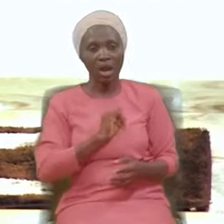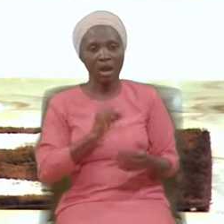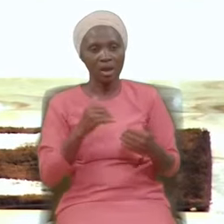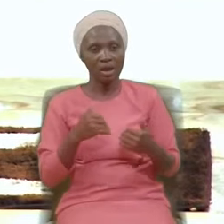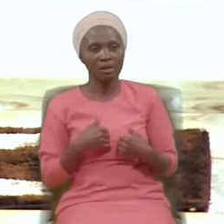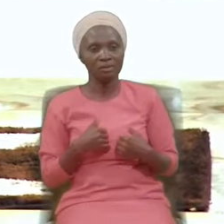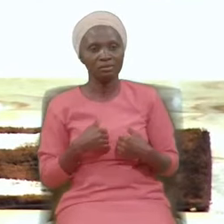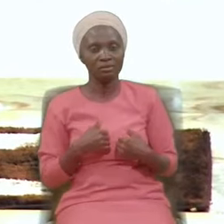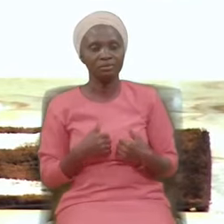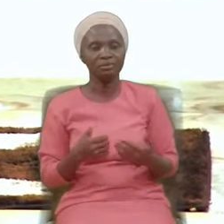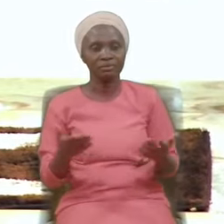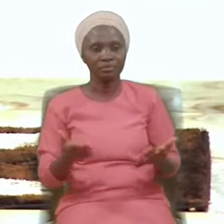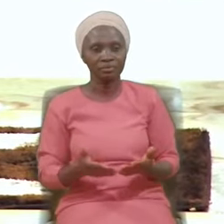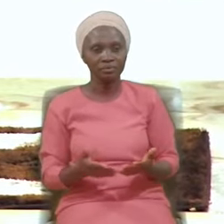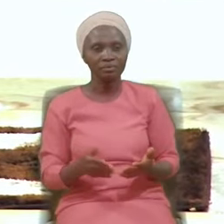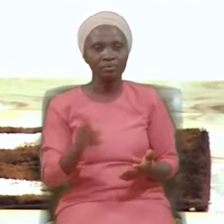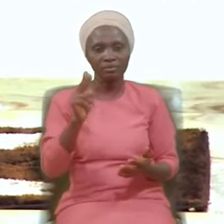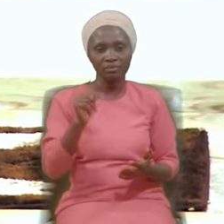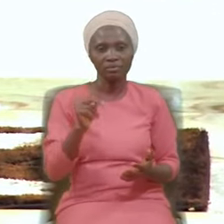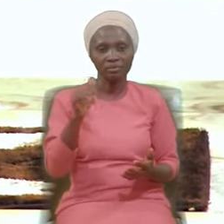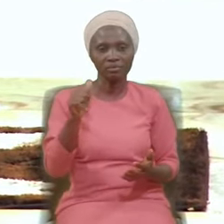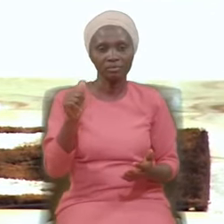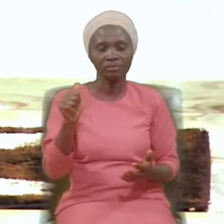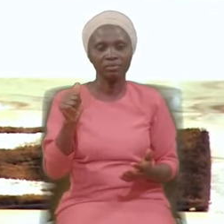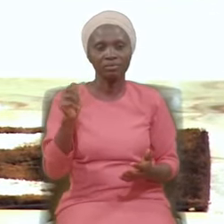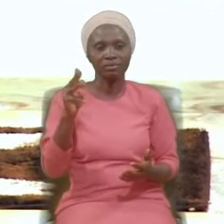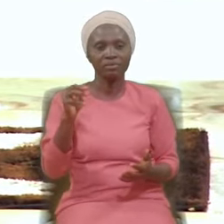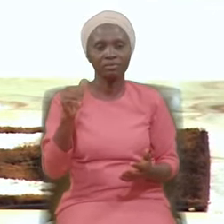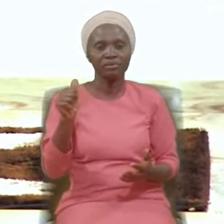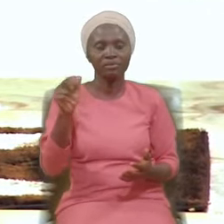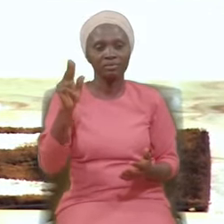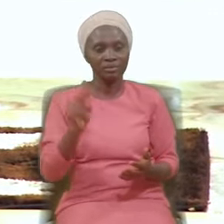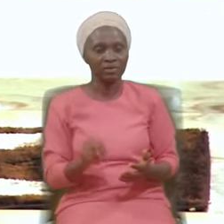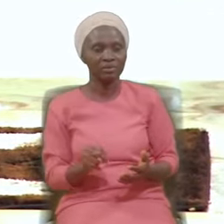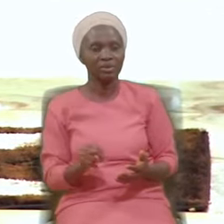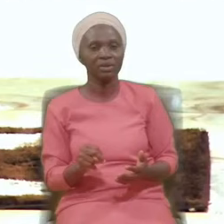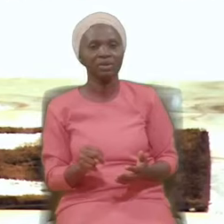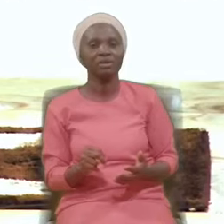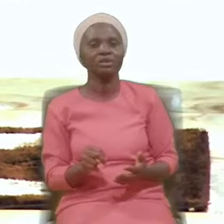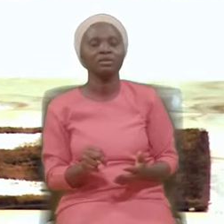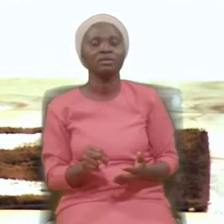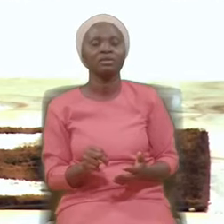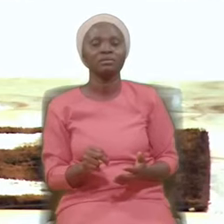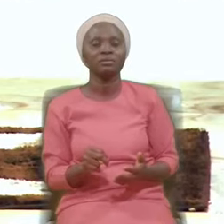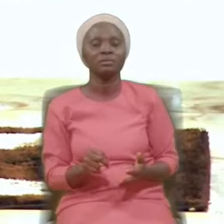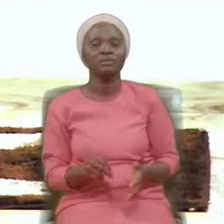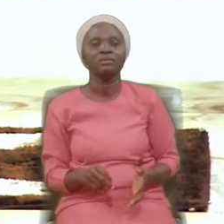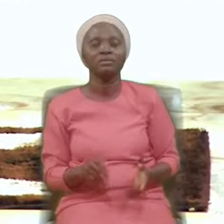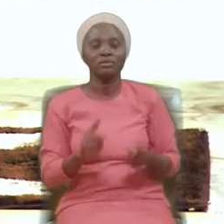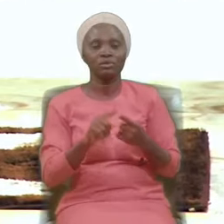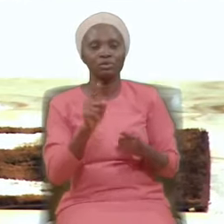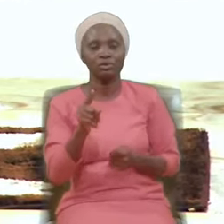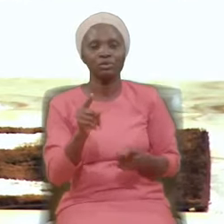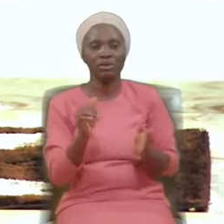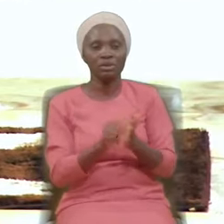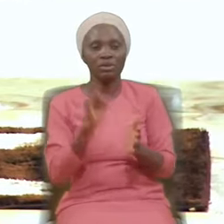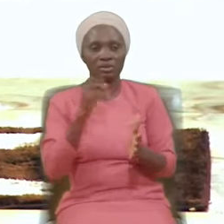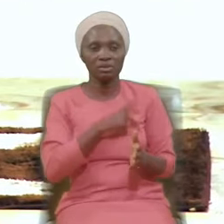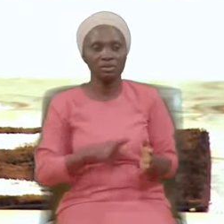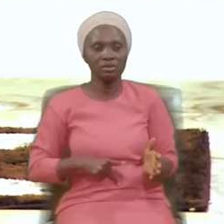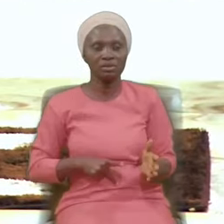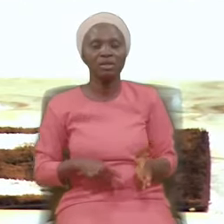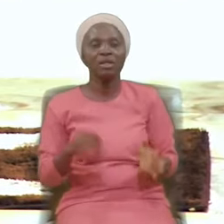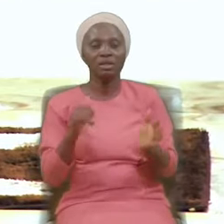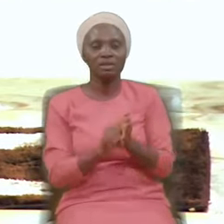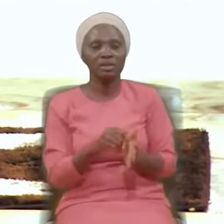sent Naaman, my servant, to thee, that's to the king, that thou mayest